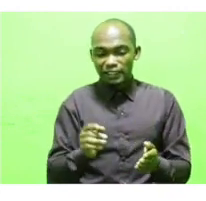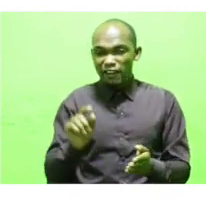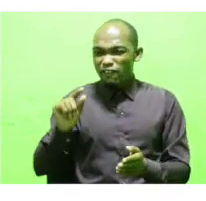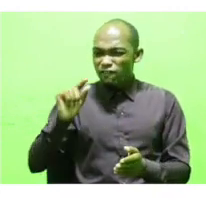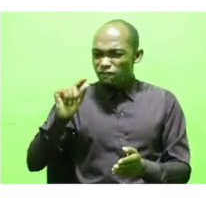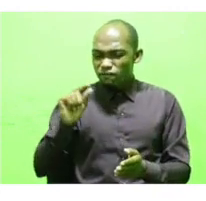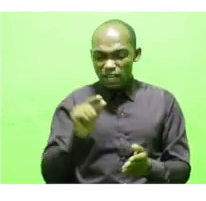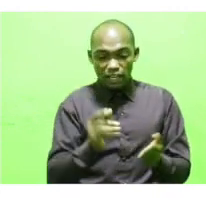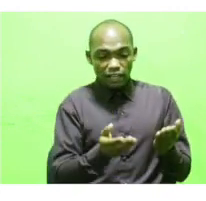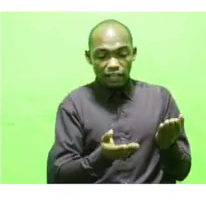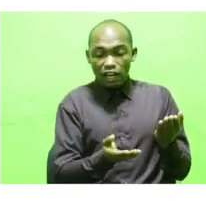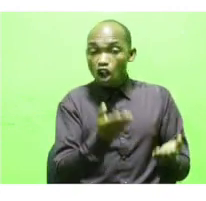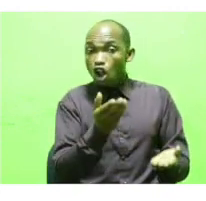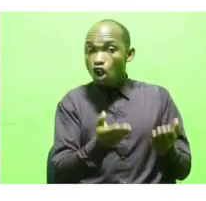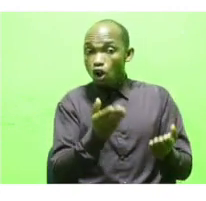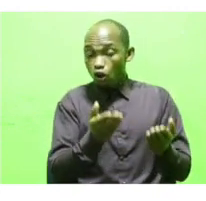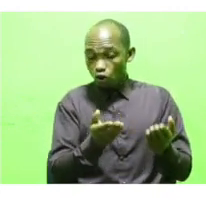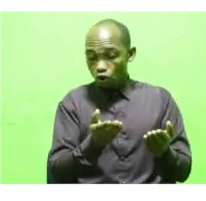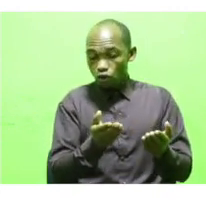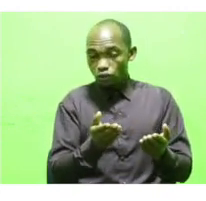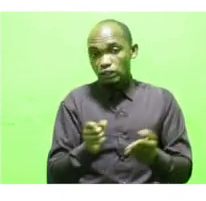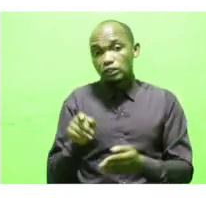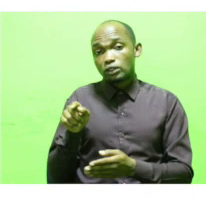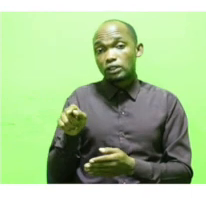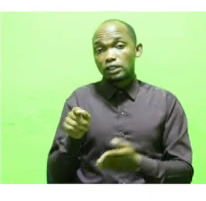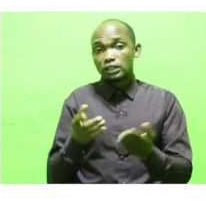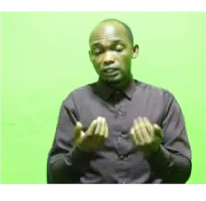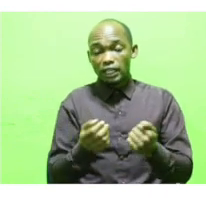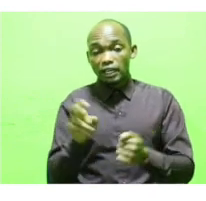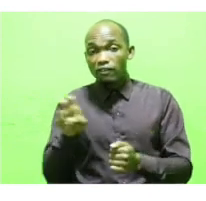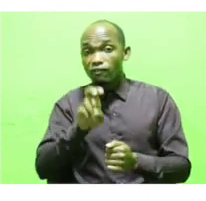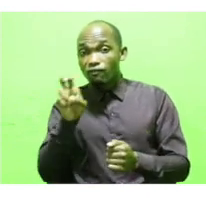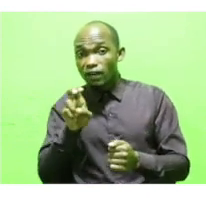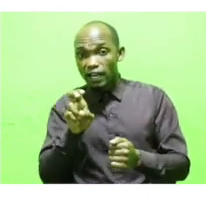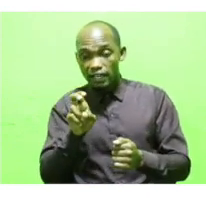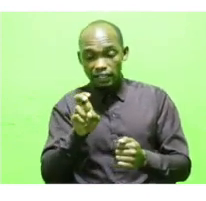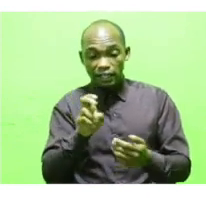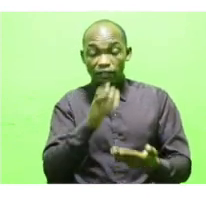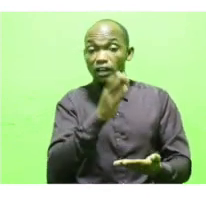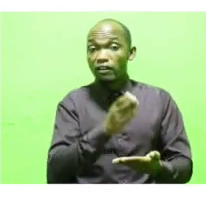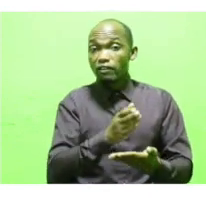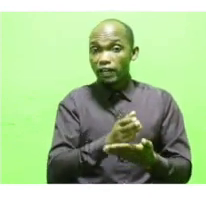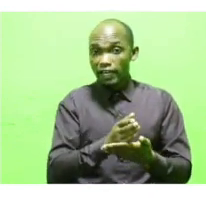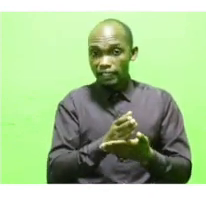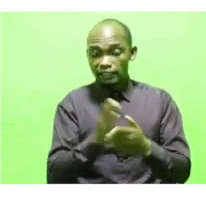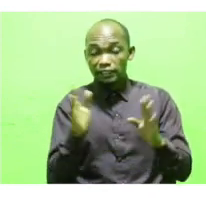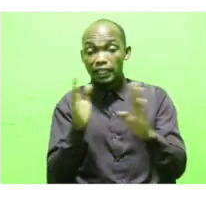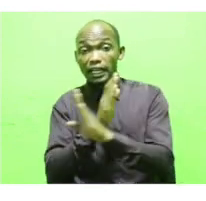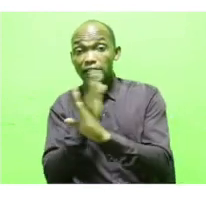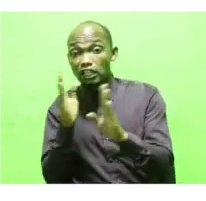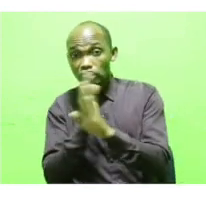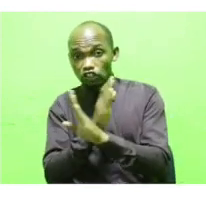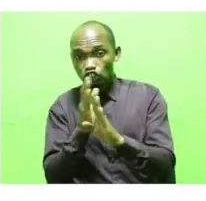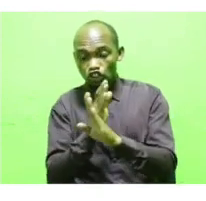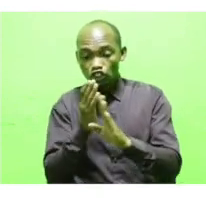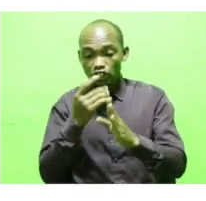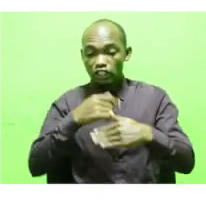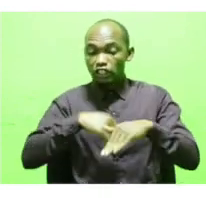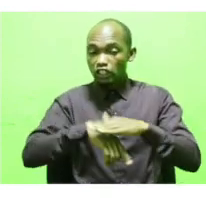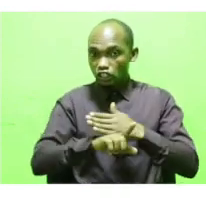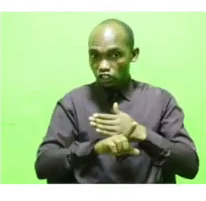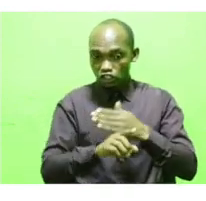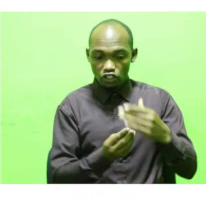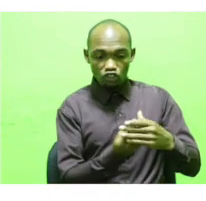low, then the seed would remain dormant until it finds the right conditions